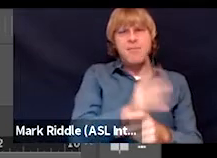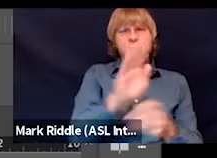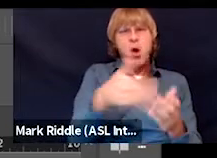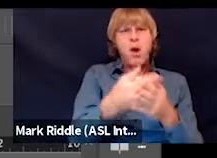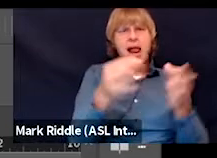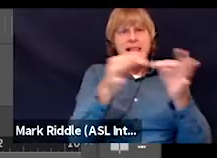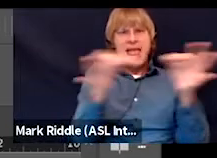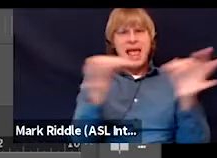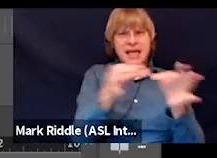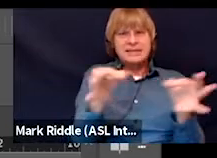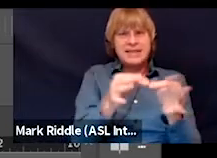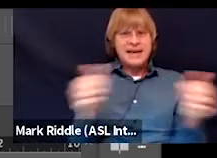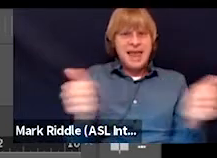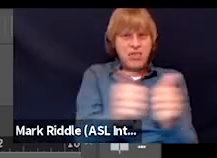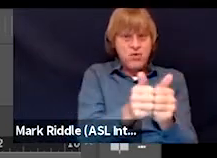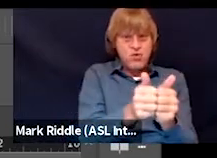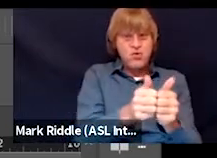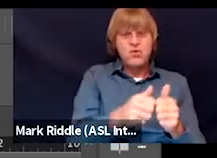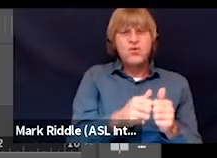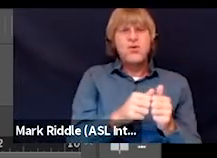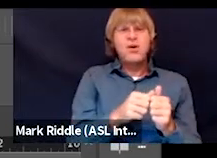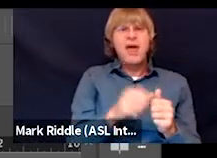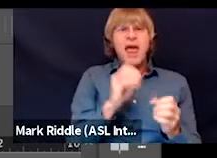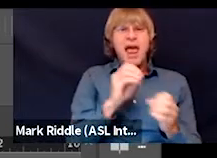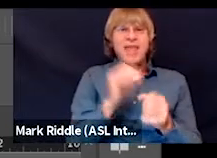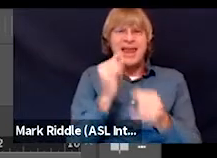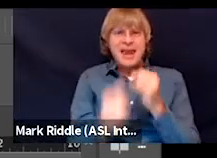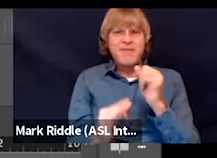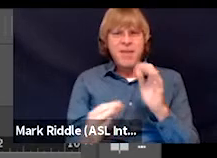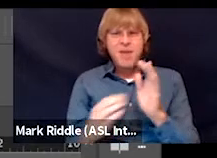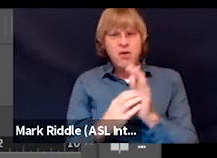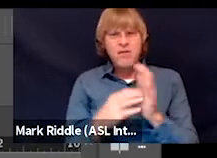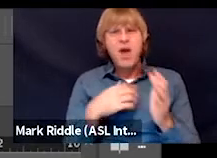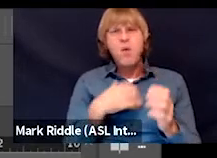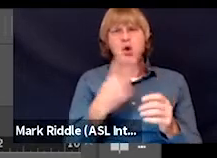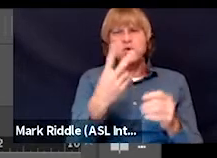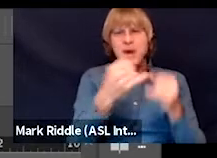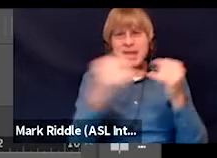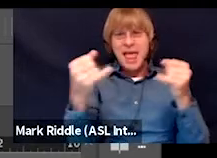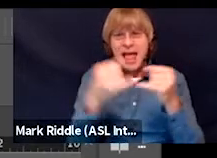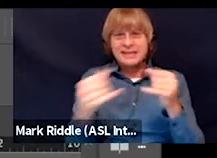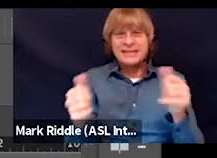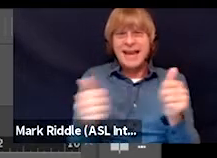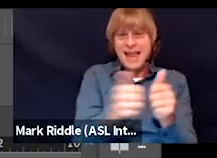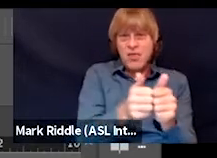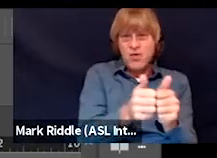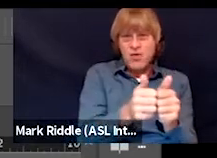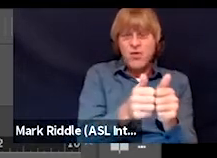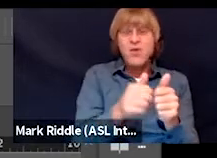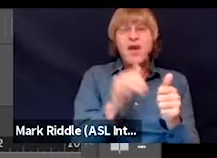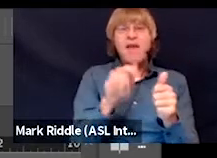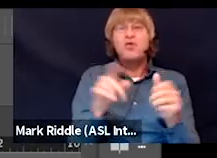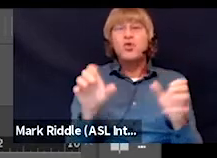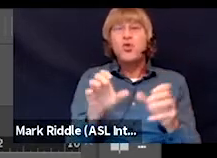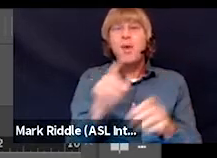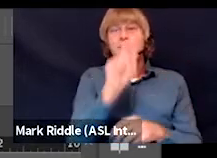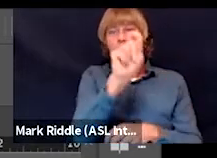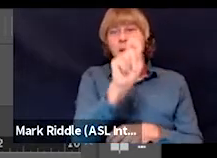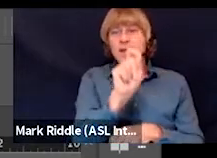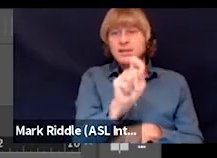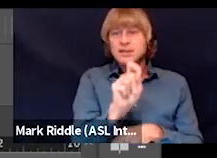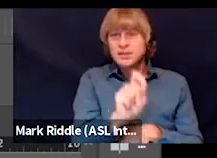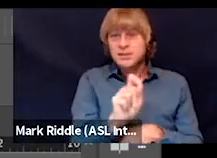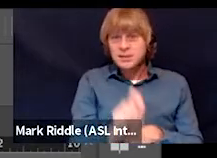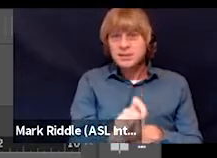lines together at the end of a paragraph. I want 2 lines to stay together. If you're doing bullets, you might